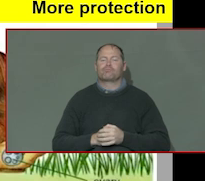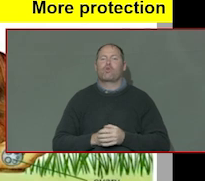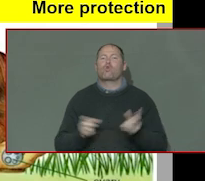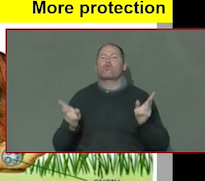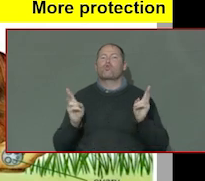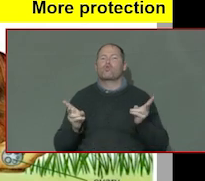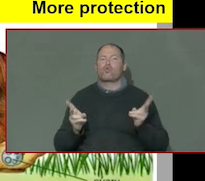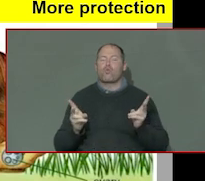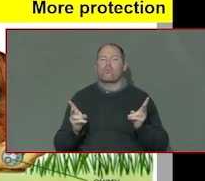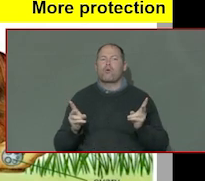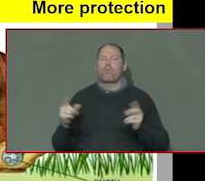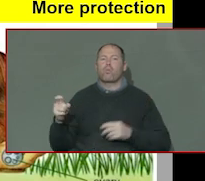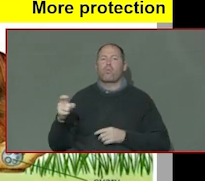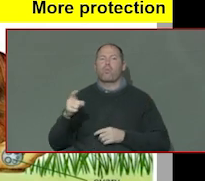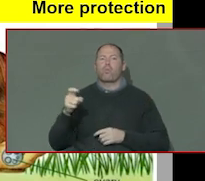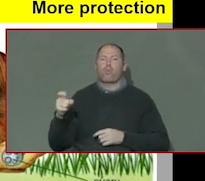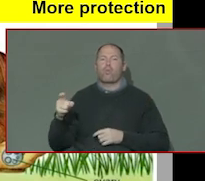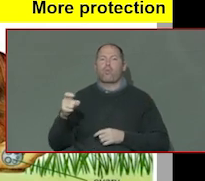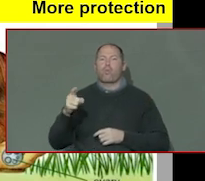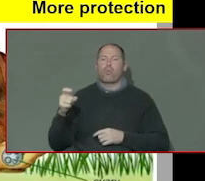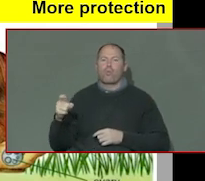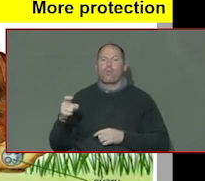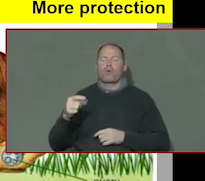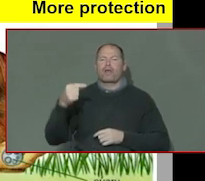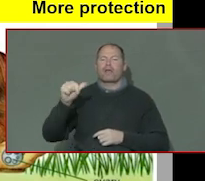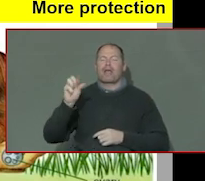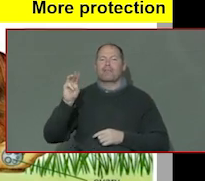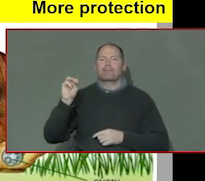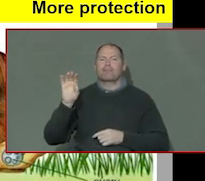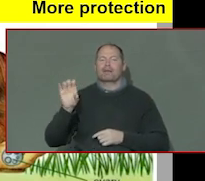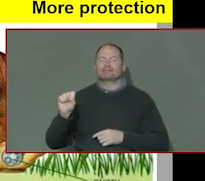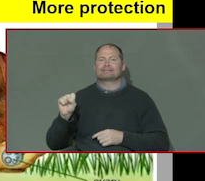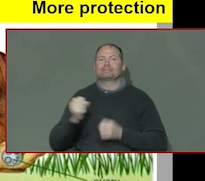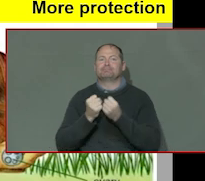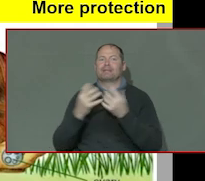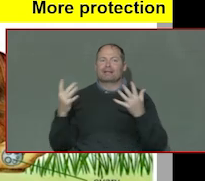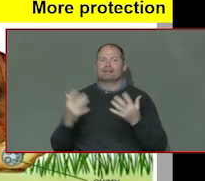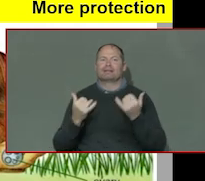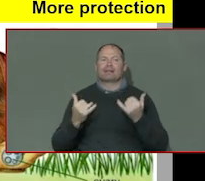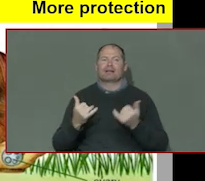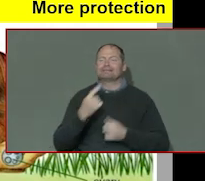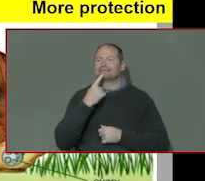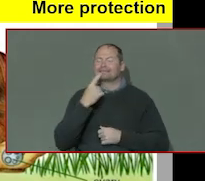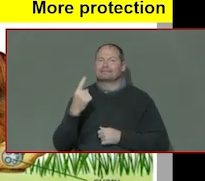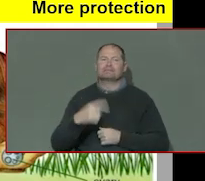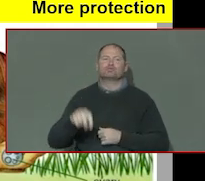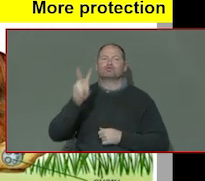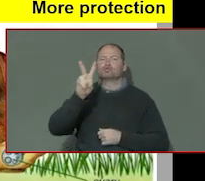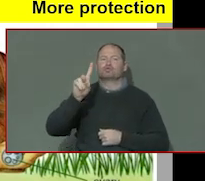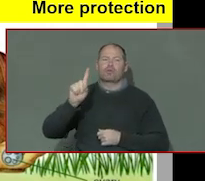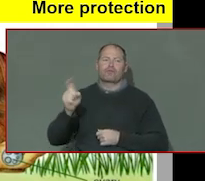of gametes, and nowadays in life science, they will say something like 2,000 sperm cells were